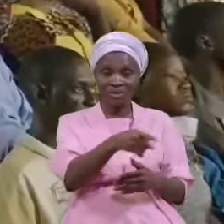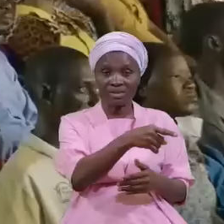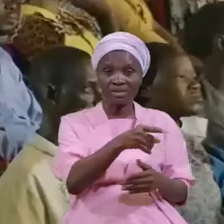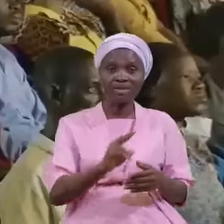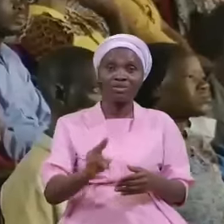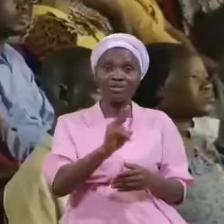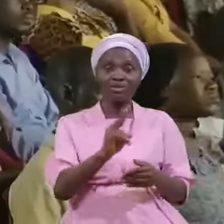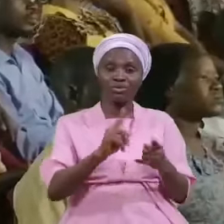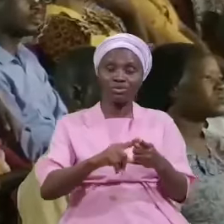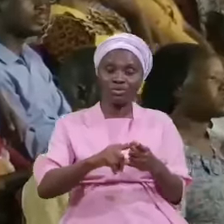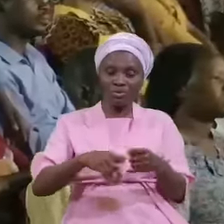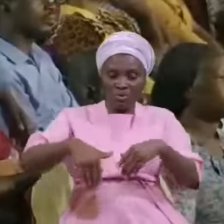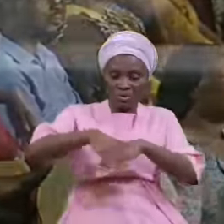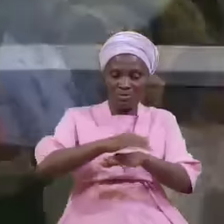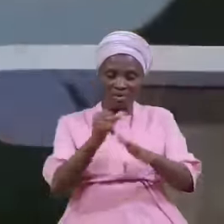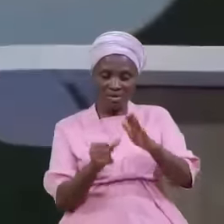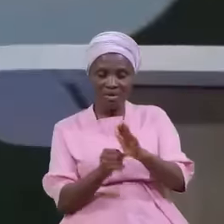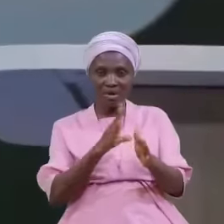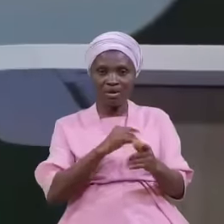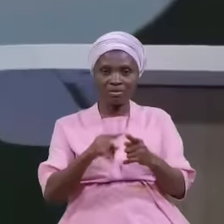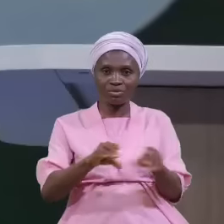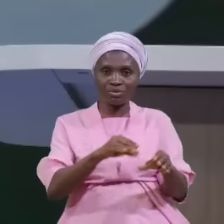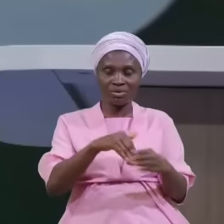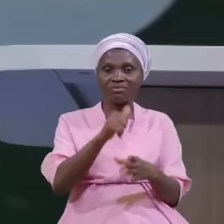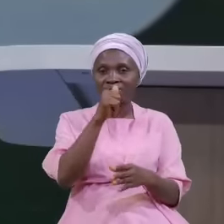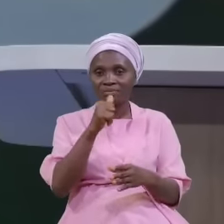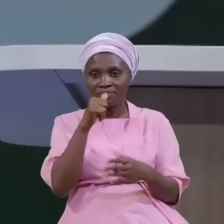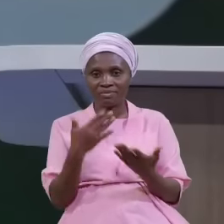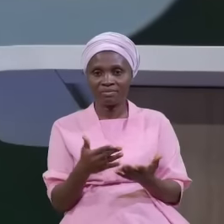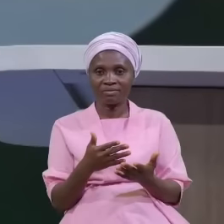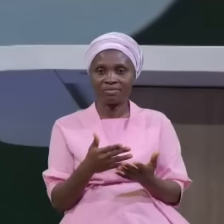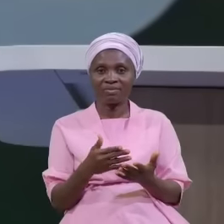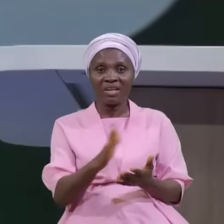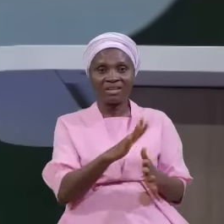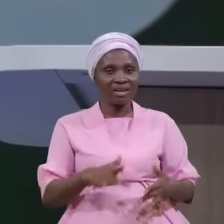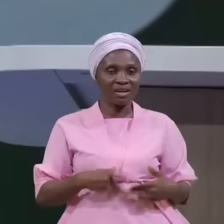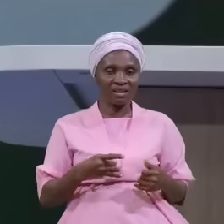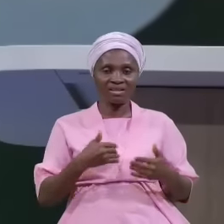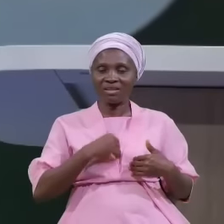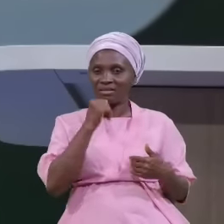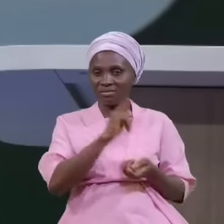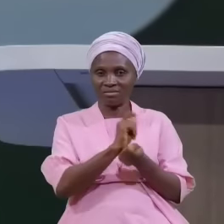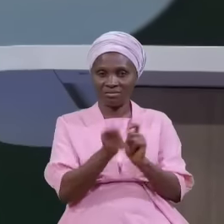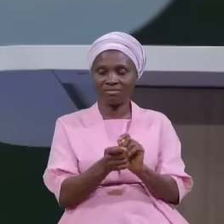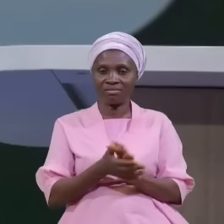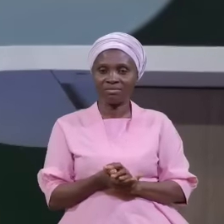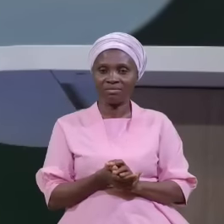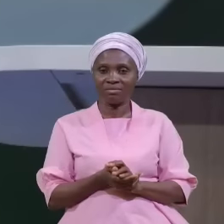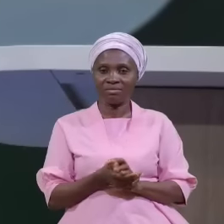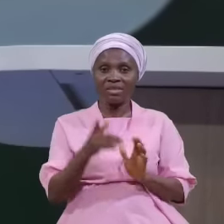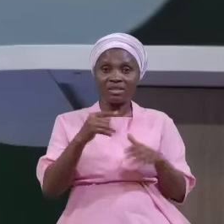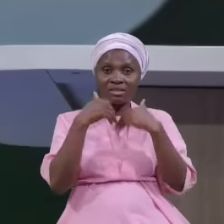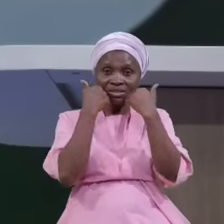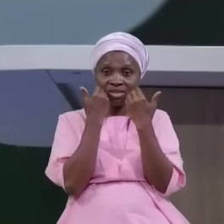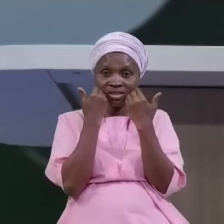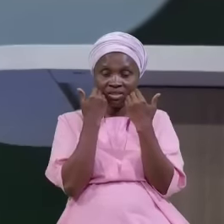secret. And they do those things in secret. Their lives have not been changed. The shame has not been